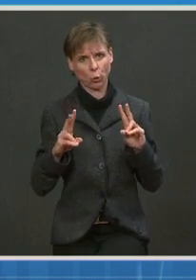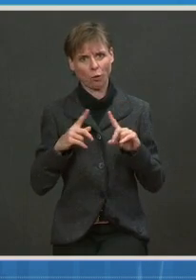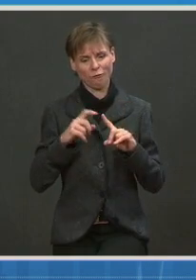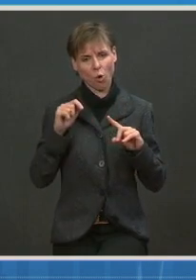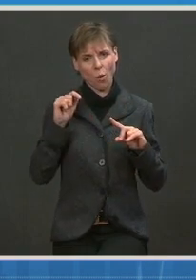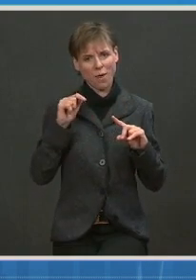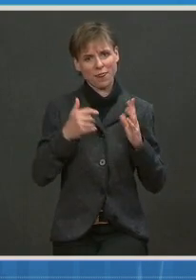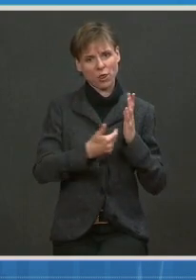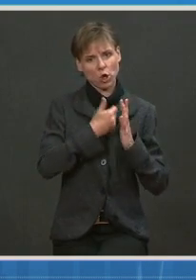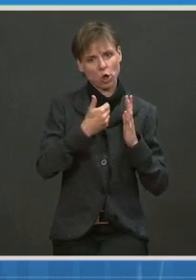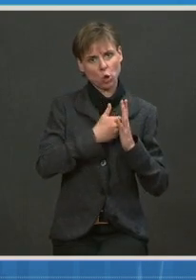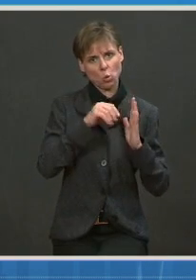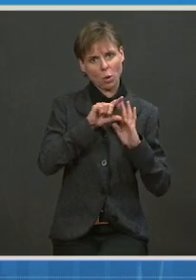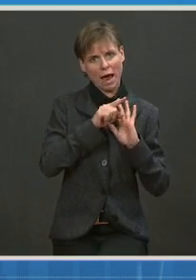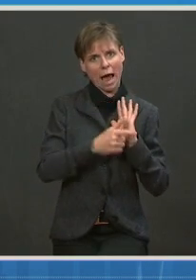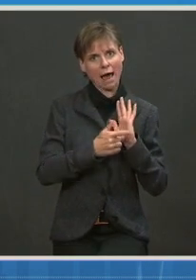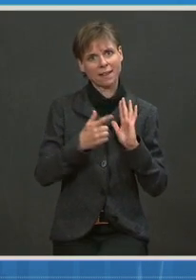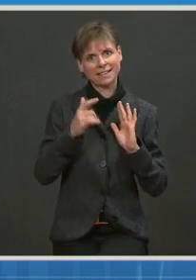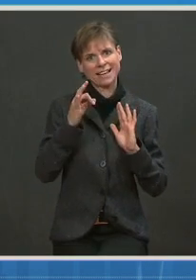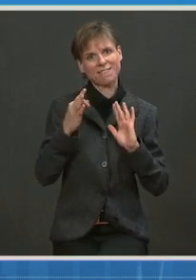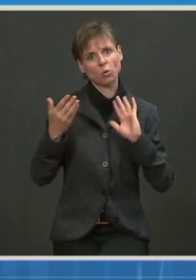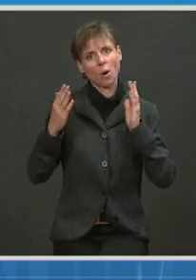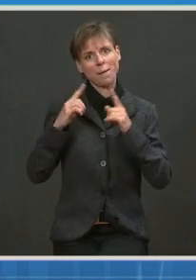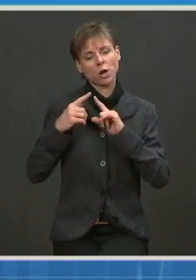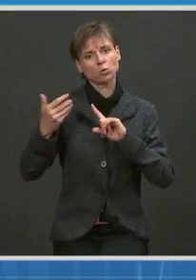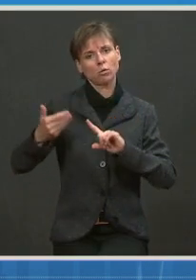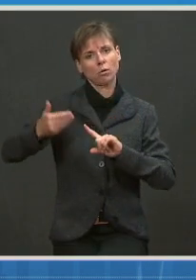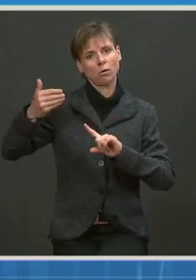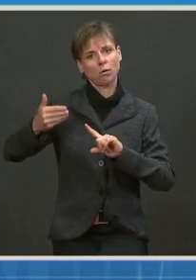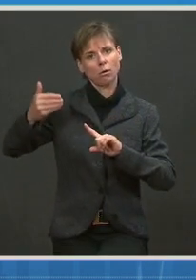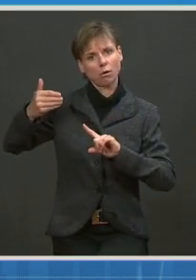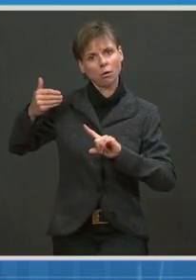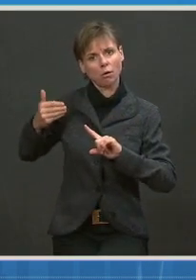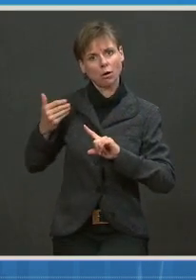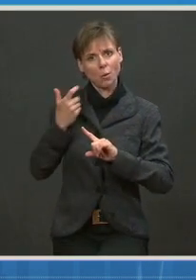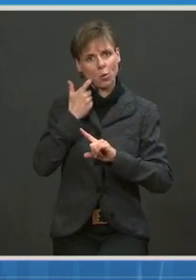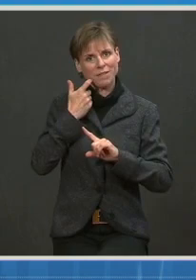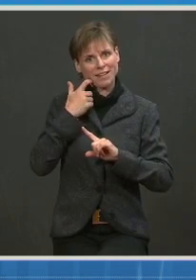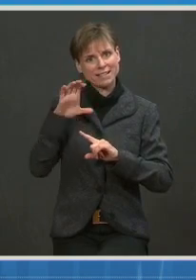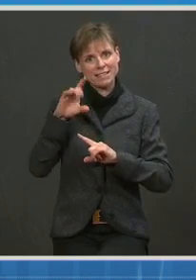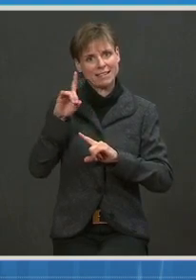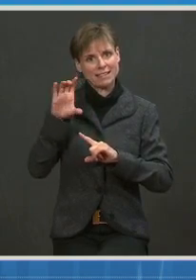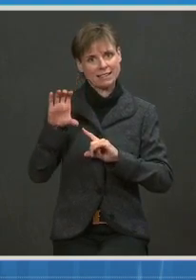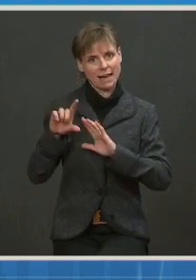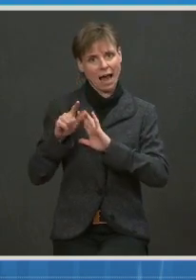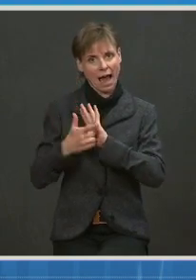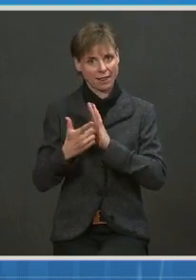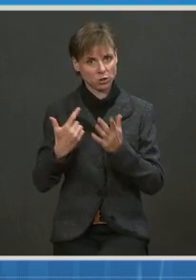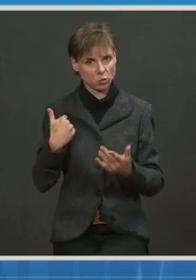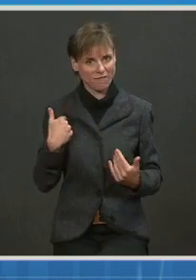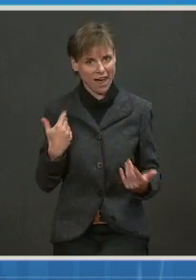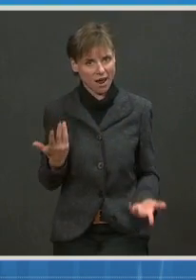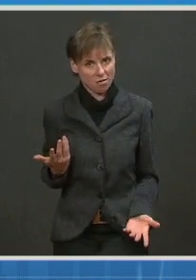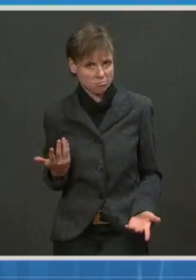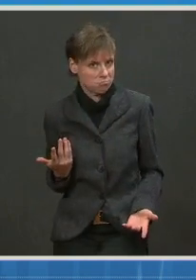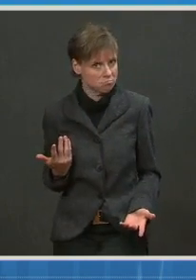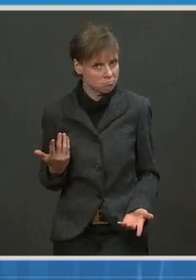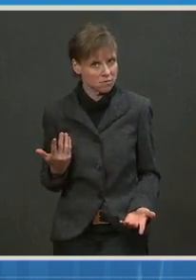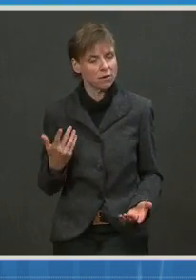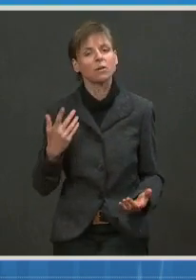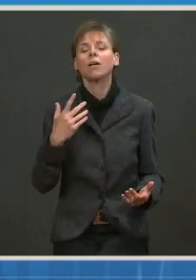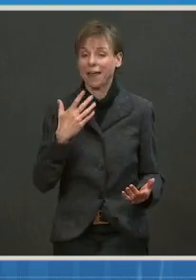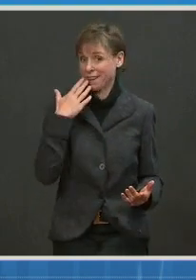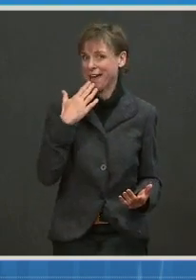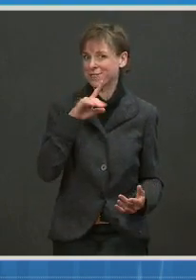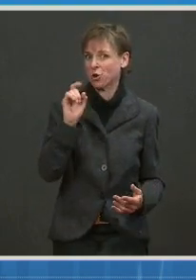compared to the previous layers of CDC guidance that we've had? Thank you for that question. So this new guidance actually is